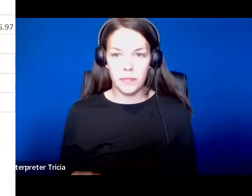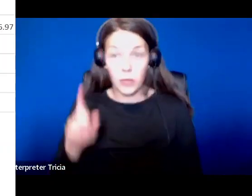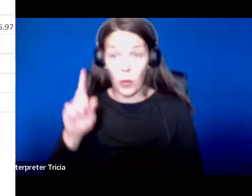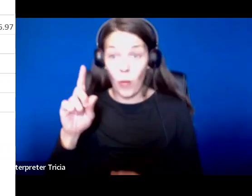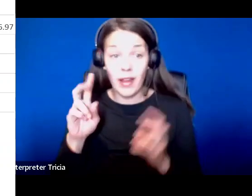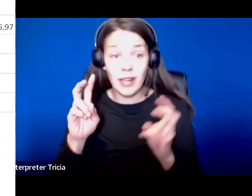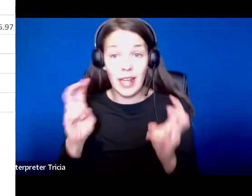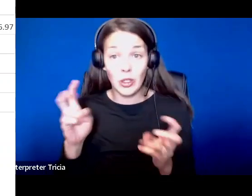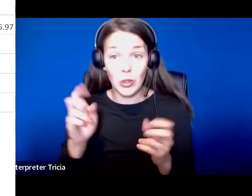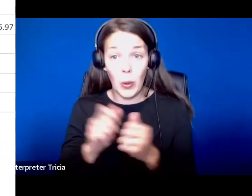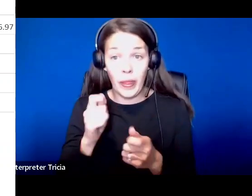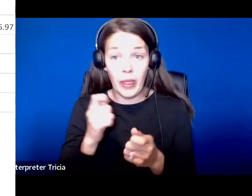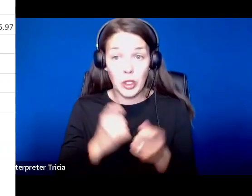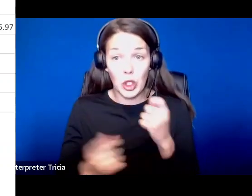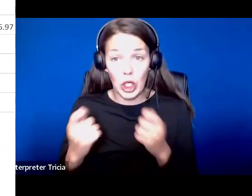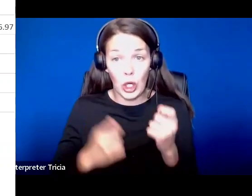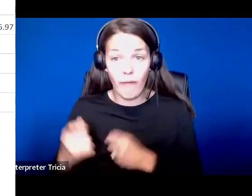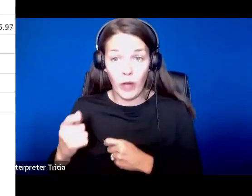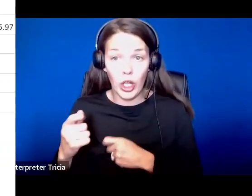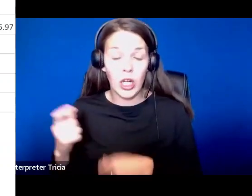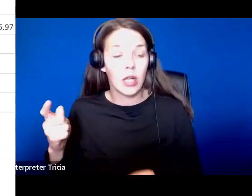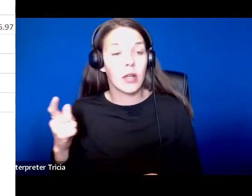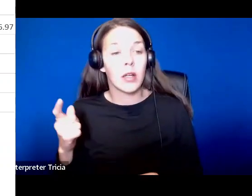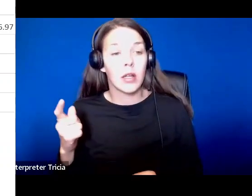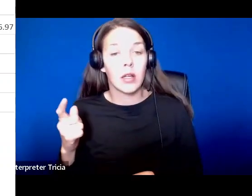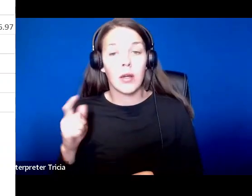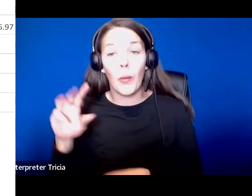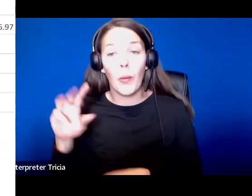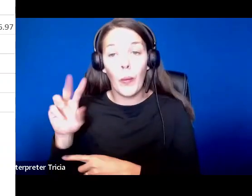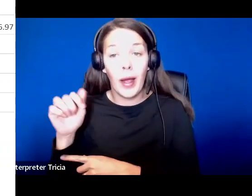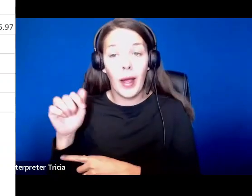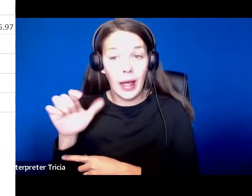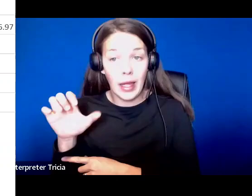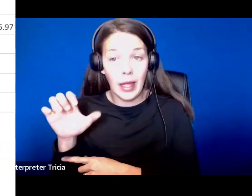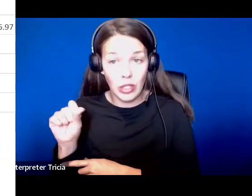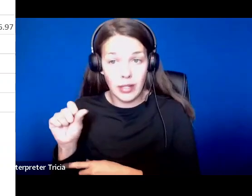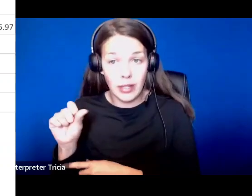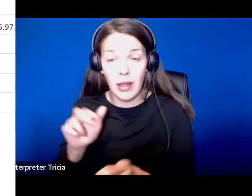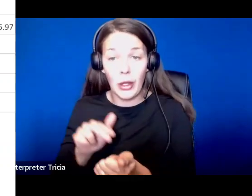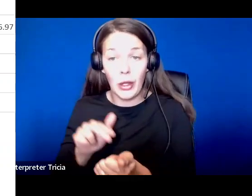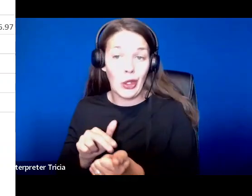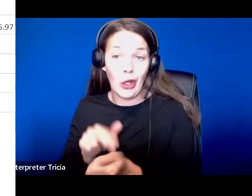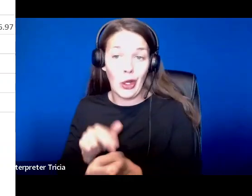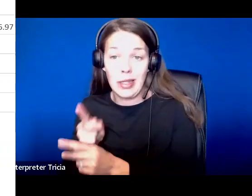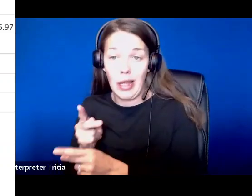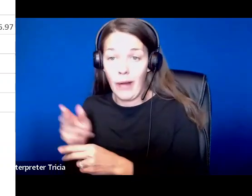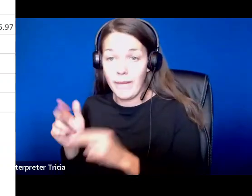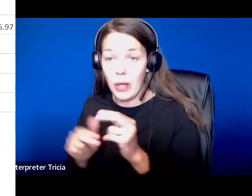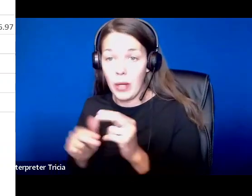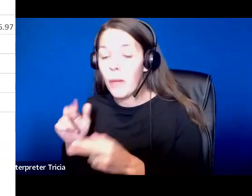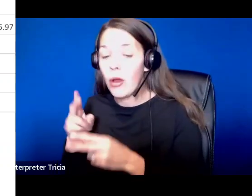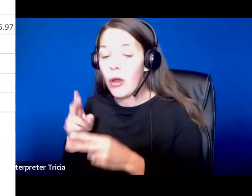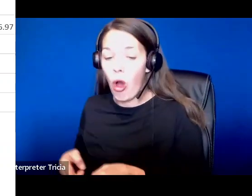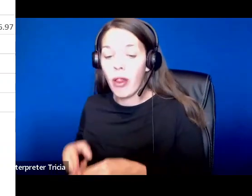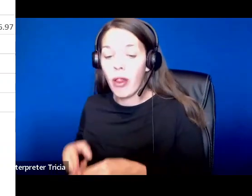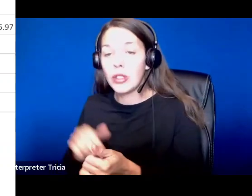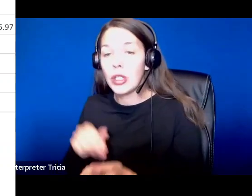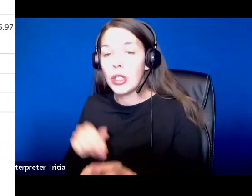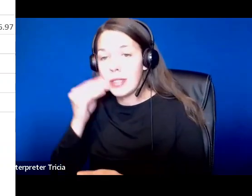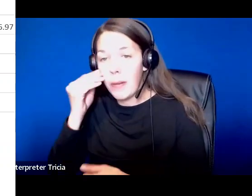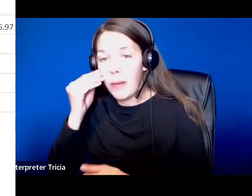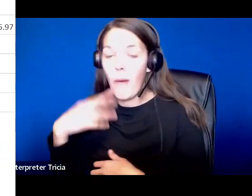turnover is that the wages in nursing care facilities, which we call nursing homes, home